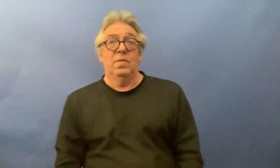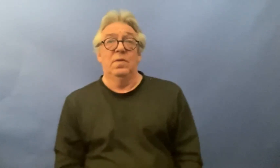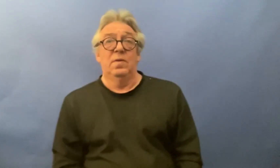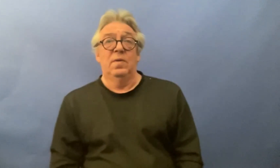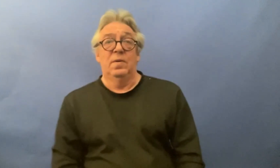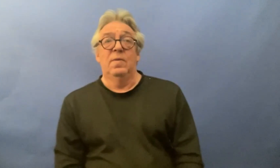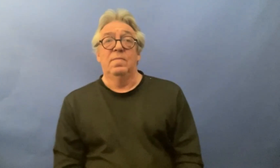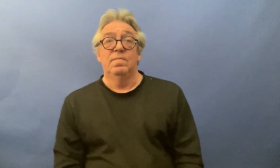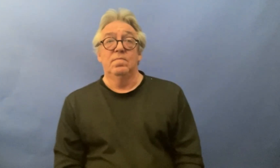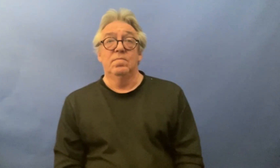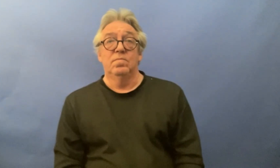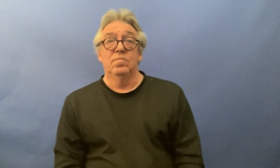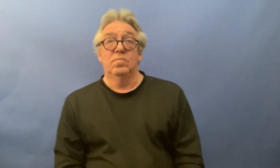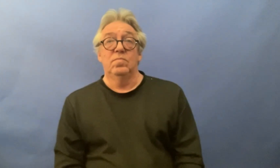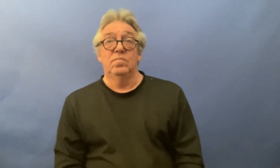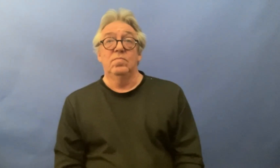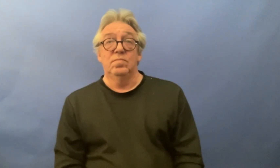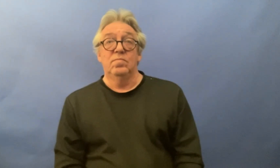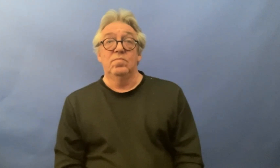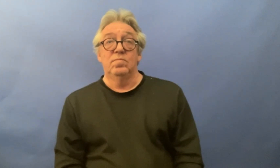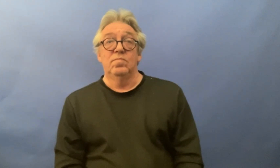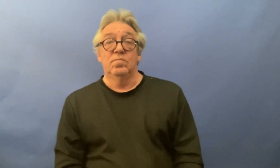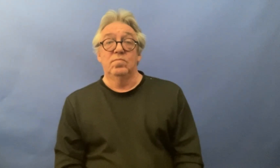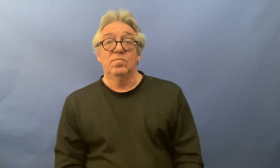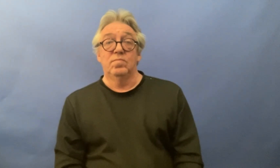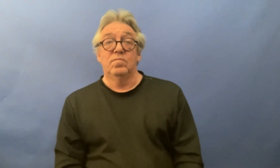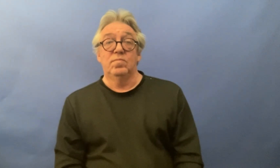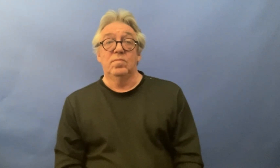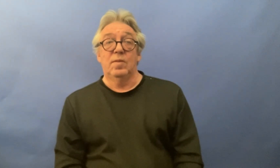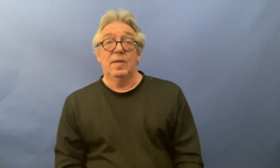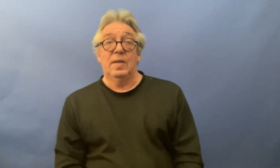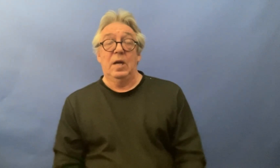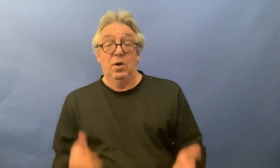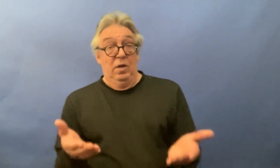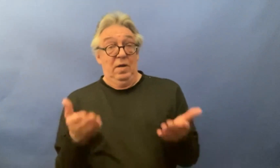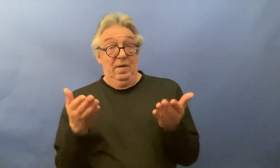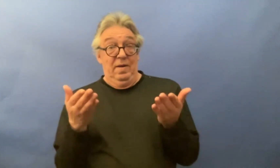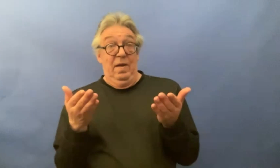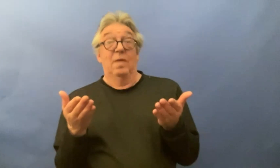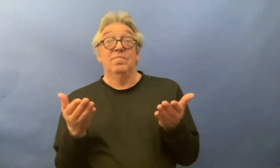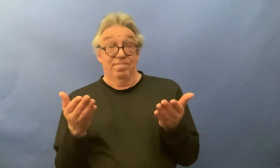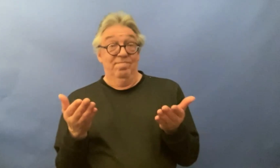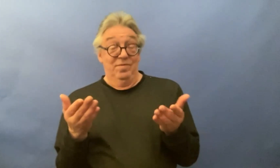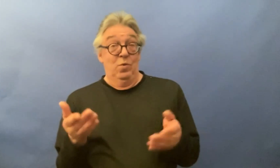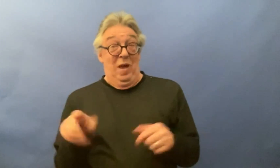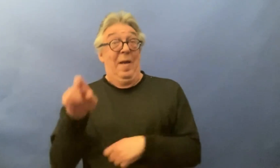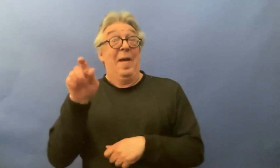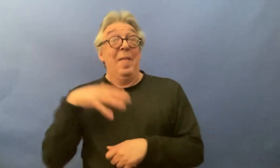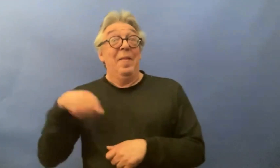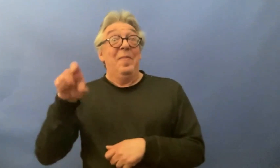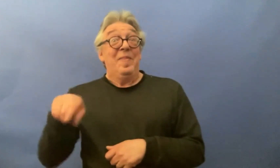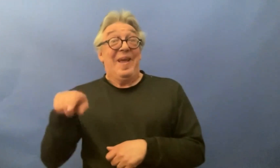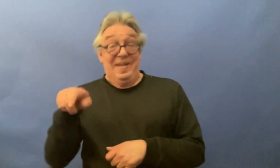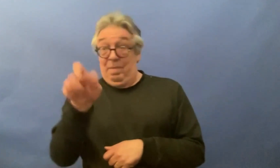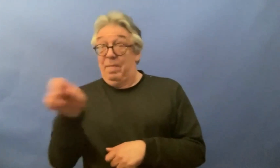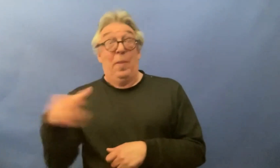this also came at the time where is a huge drop in the humanitarian fund is